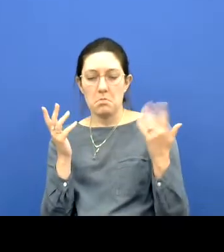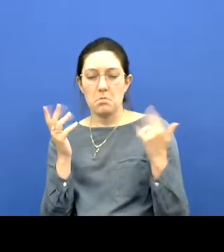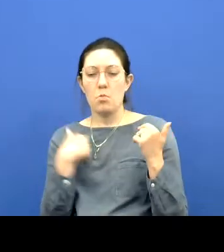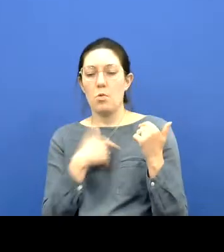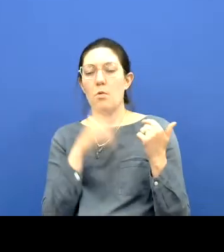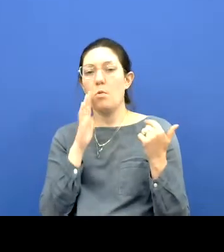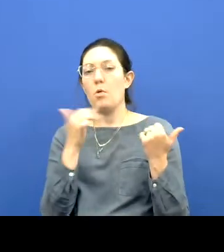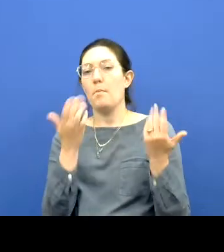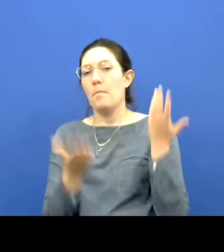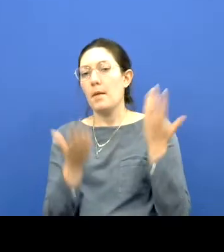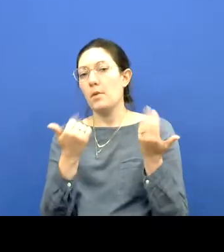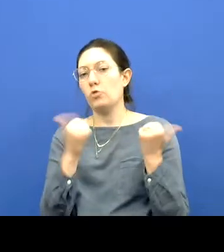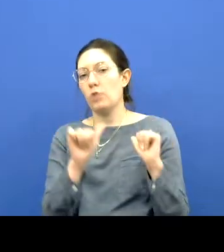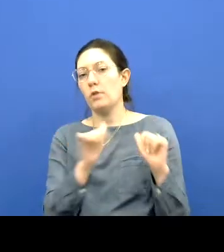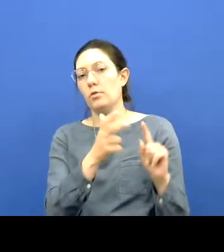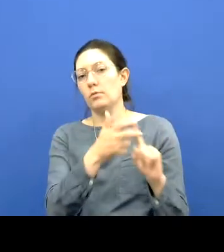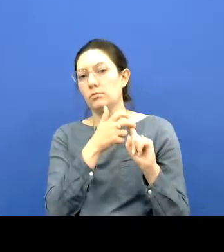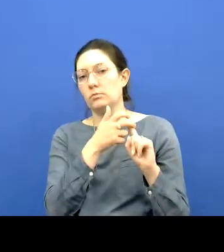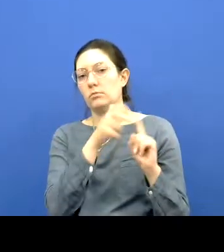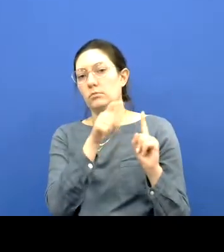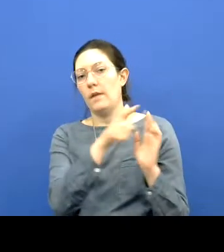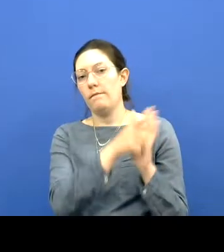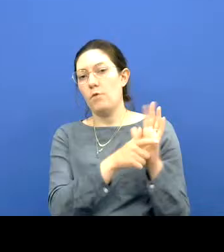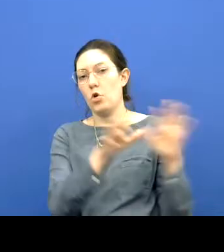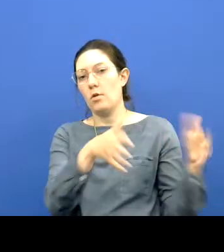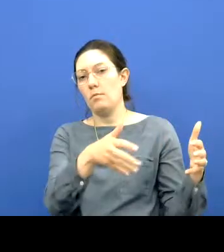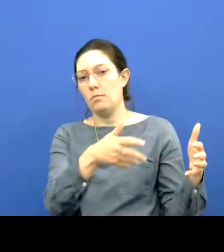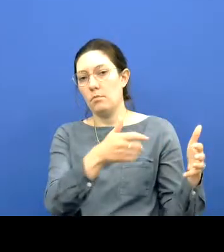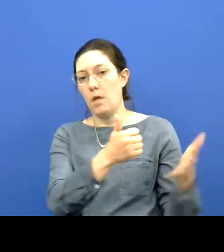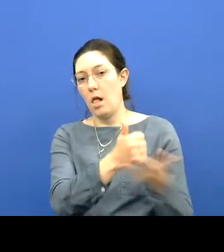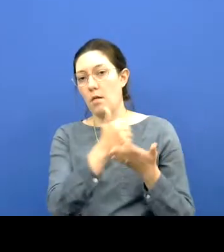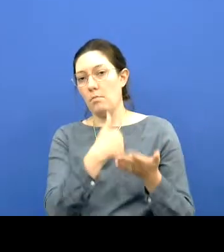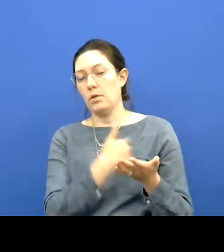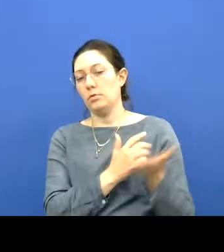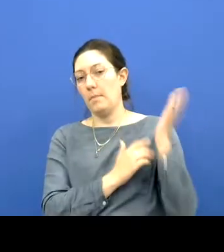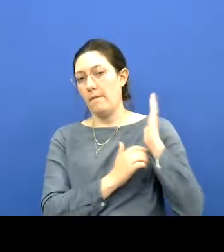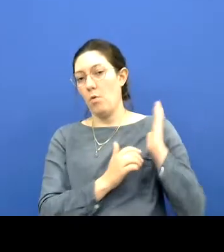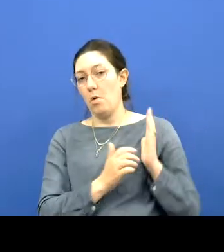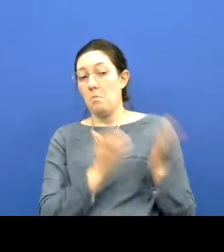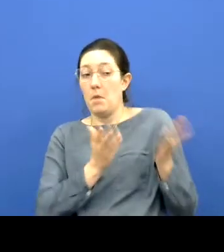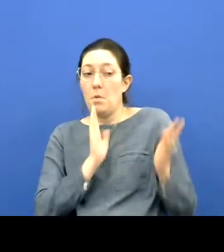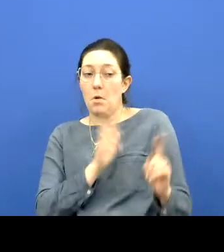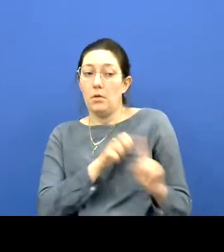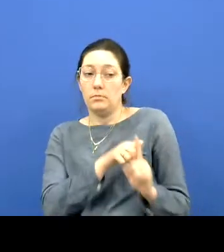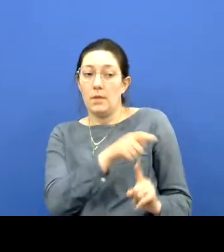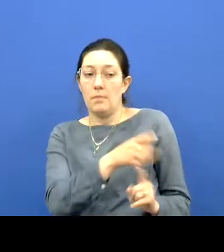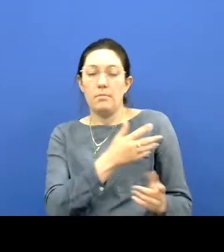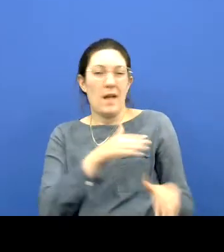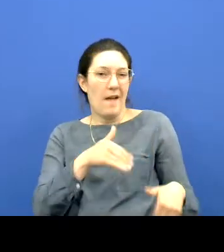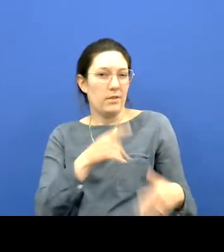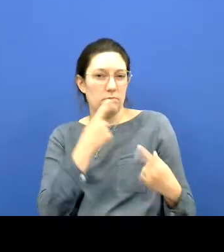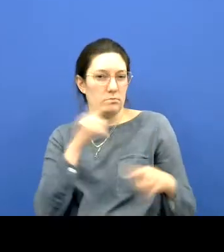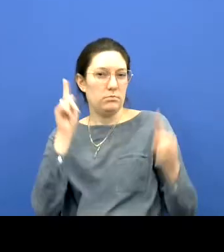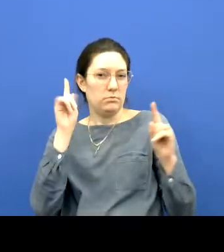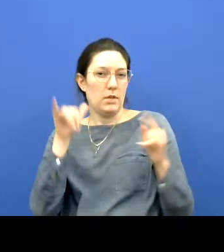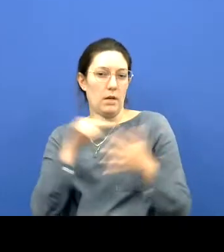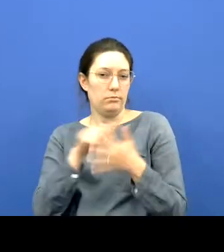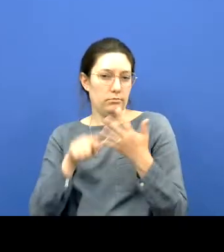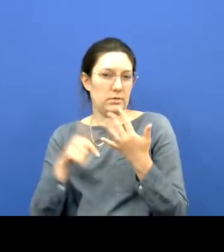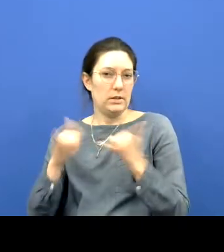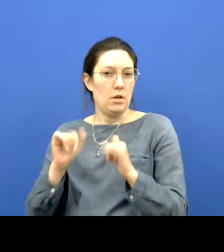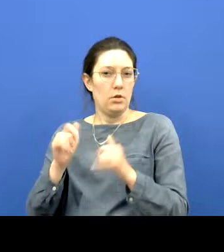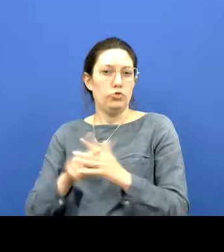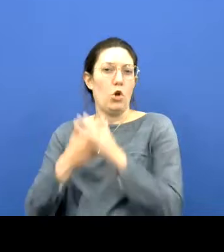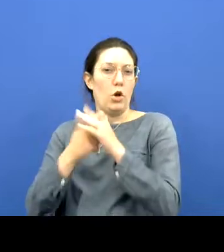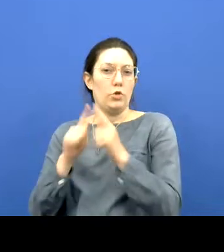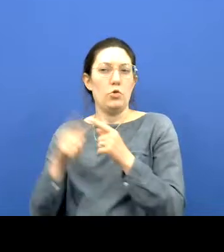helped us get the last two. I may. We haven't gotten that far yet. We're just starting to